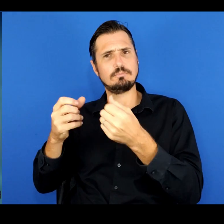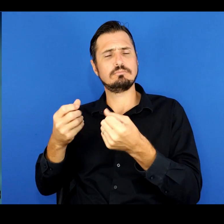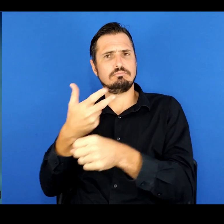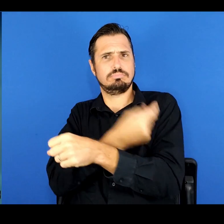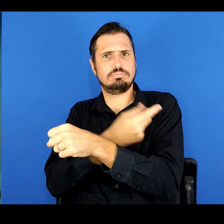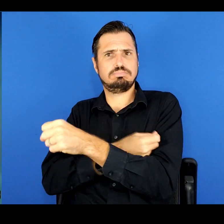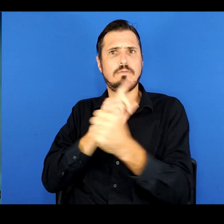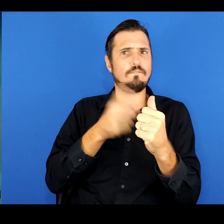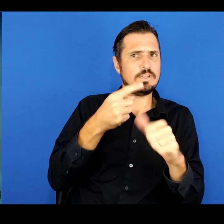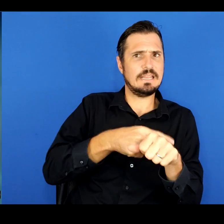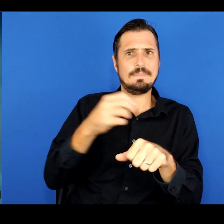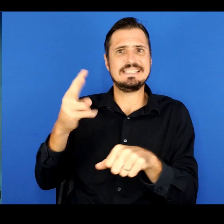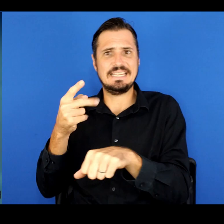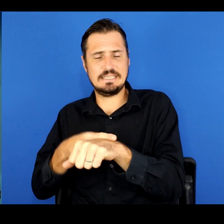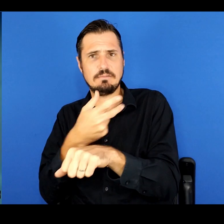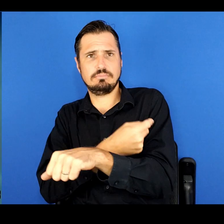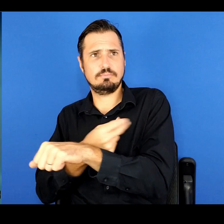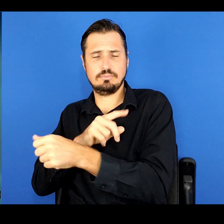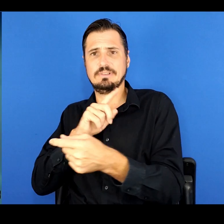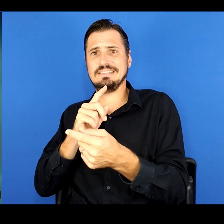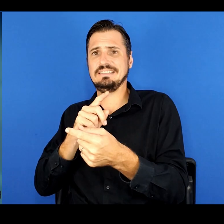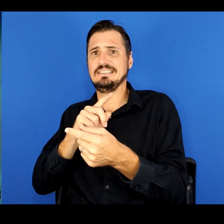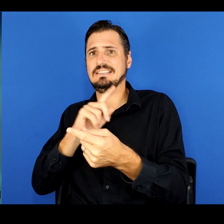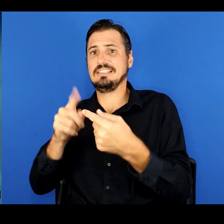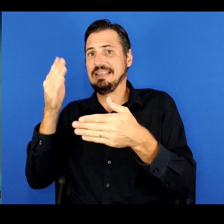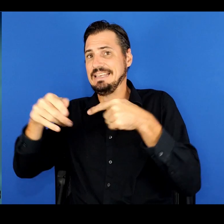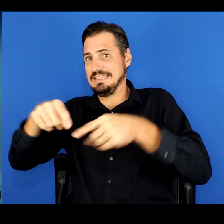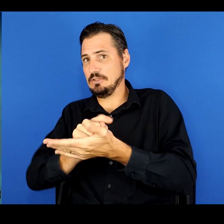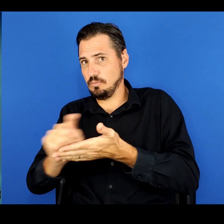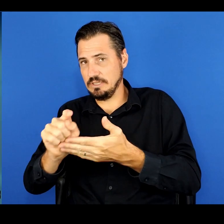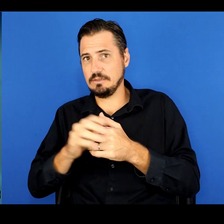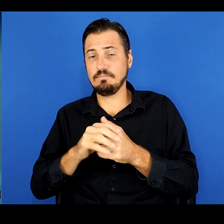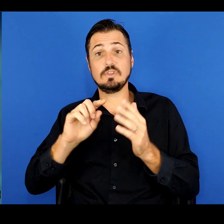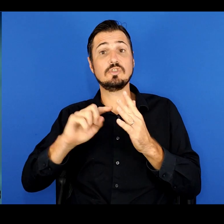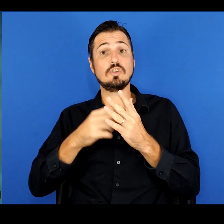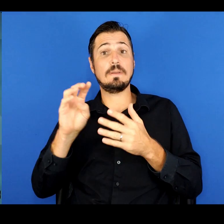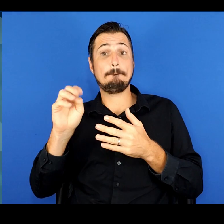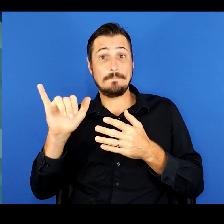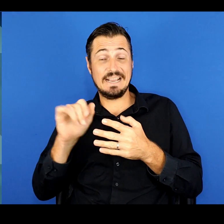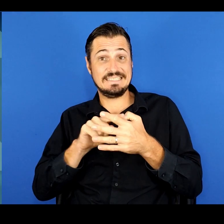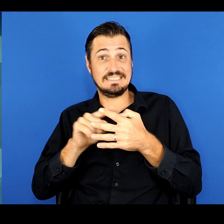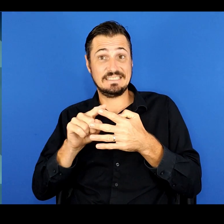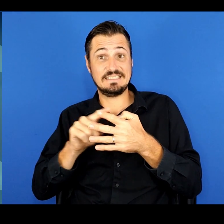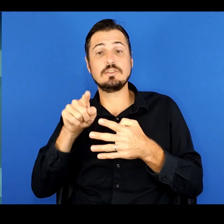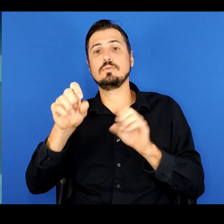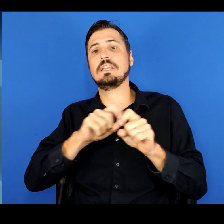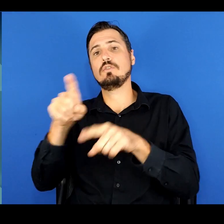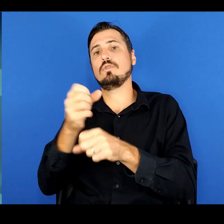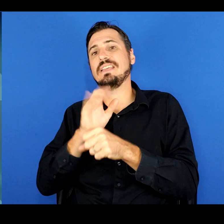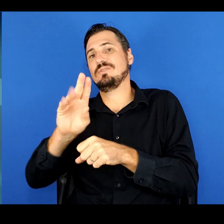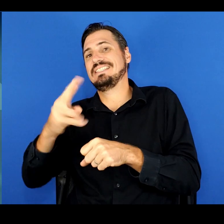doses through the end of this week. Effective next week, the first week of May, that clinic will be open for second doses